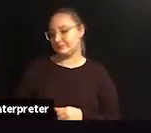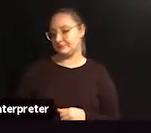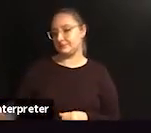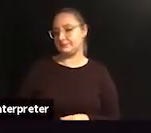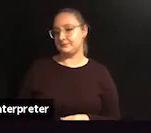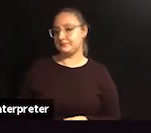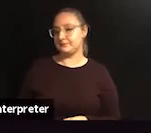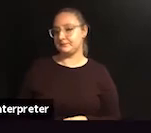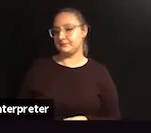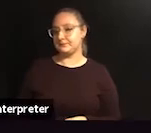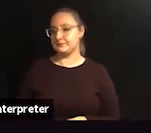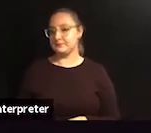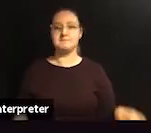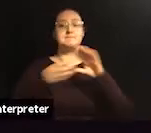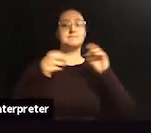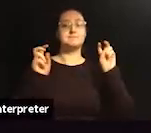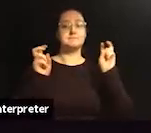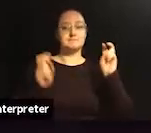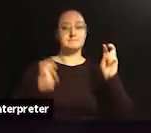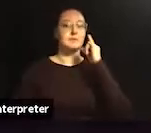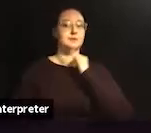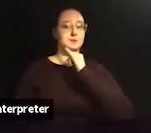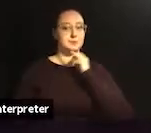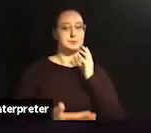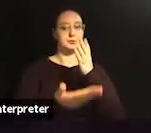Israel's deliverance at the Red Sea.